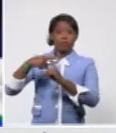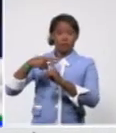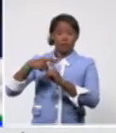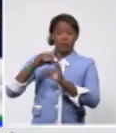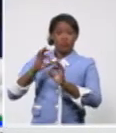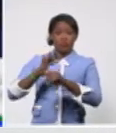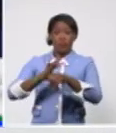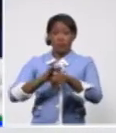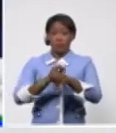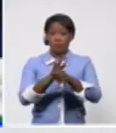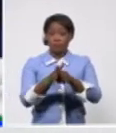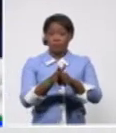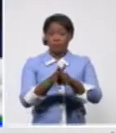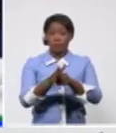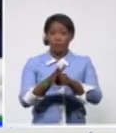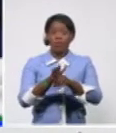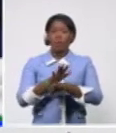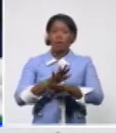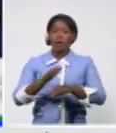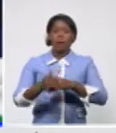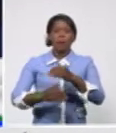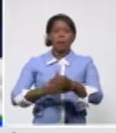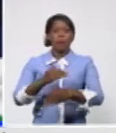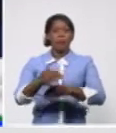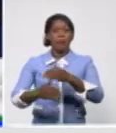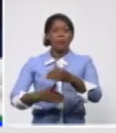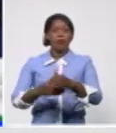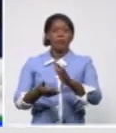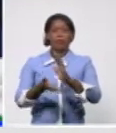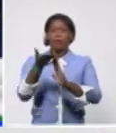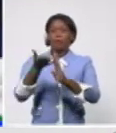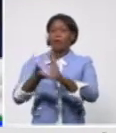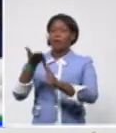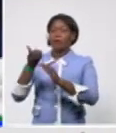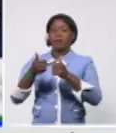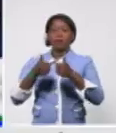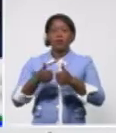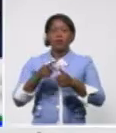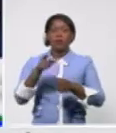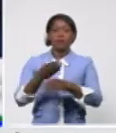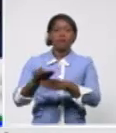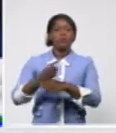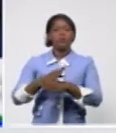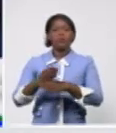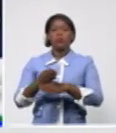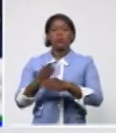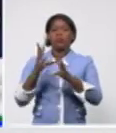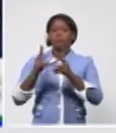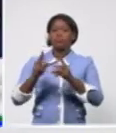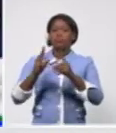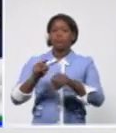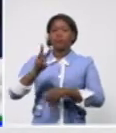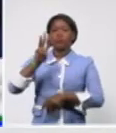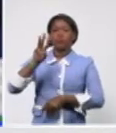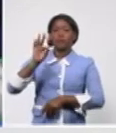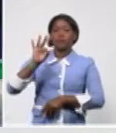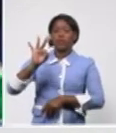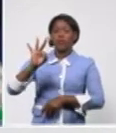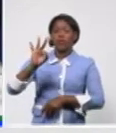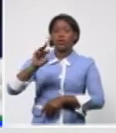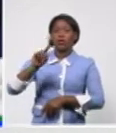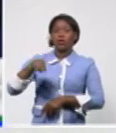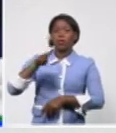Today, 3 patients continue to be in a critical state, and 13 reported